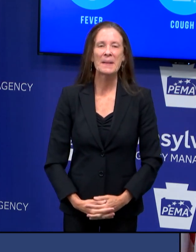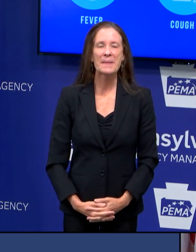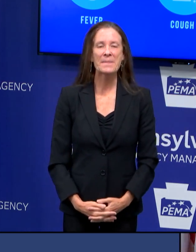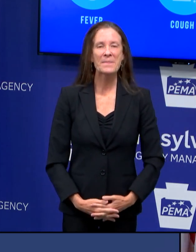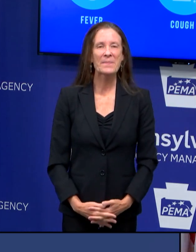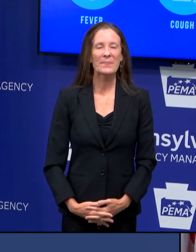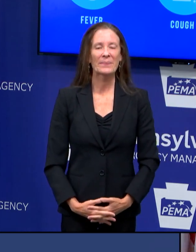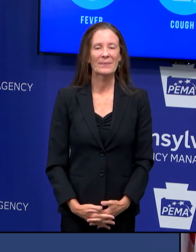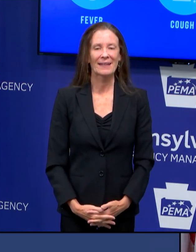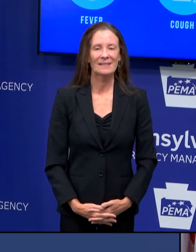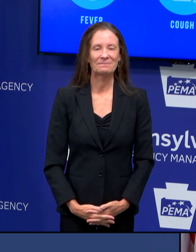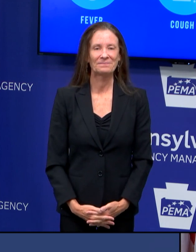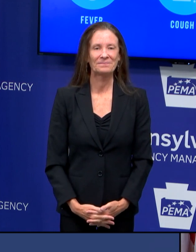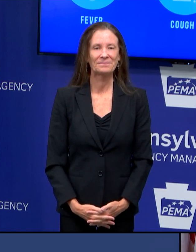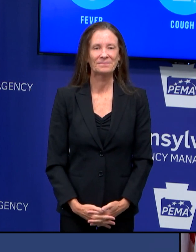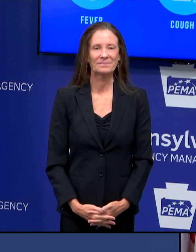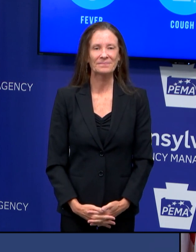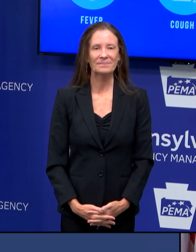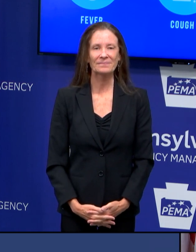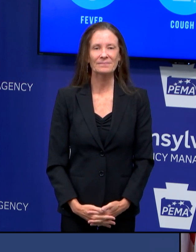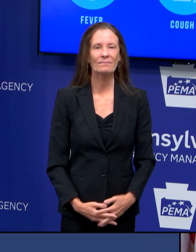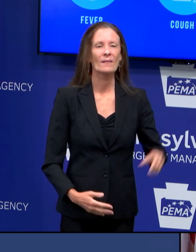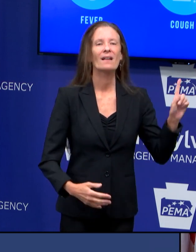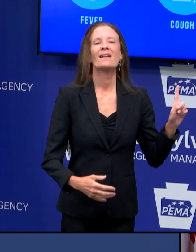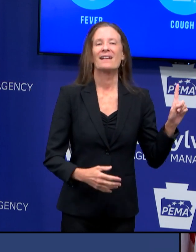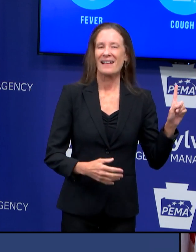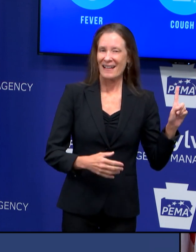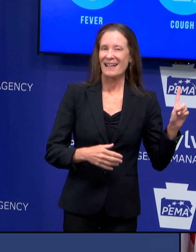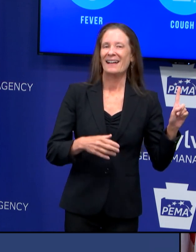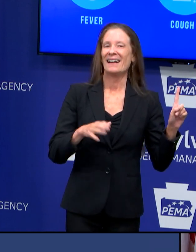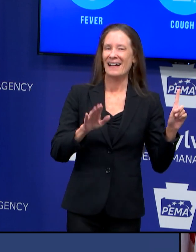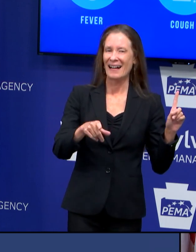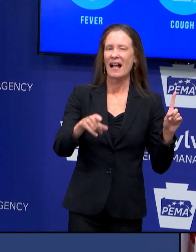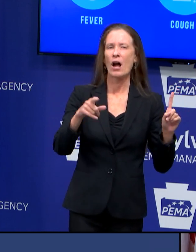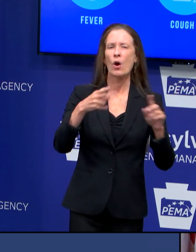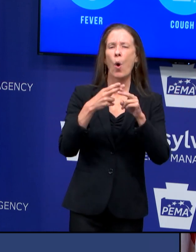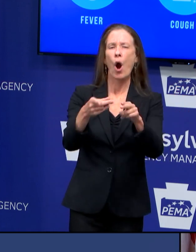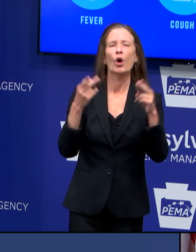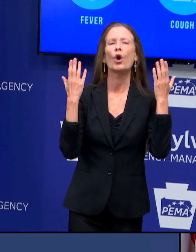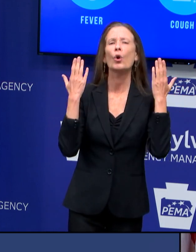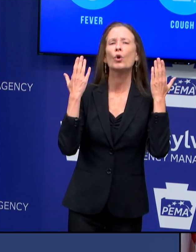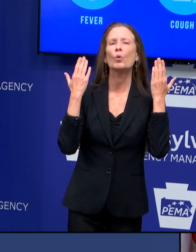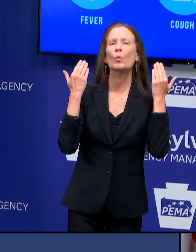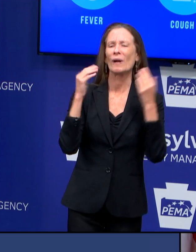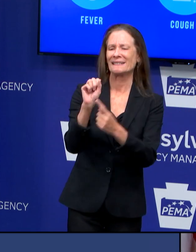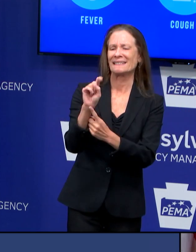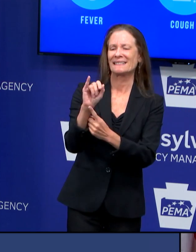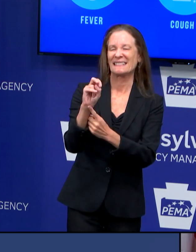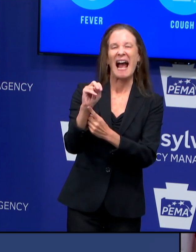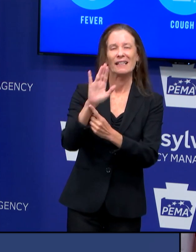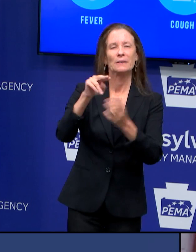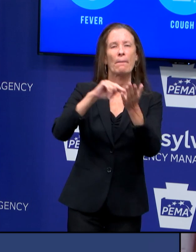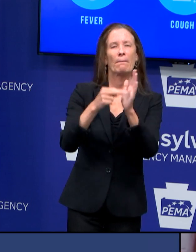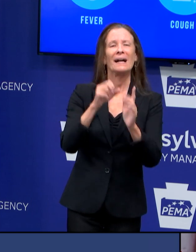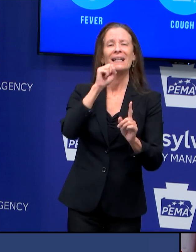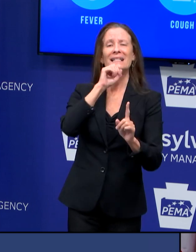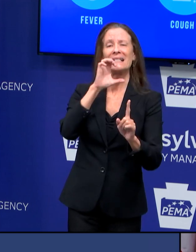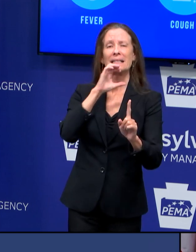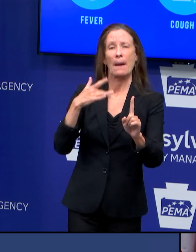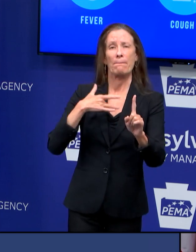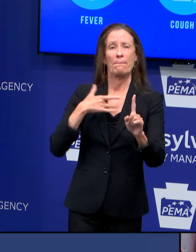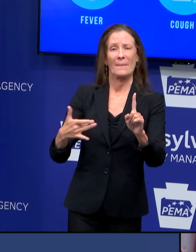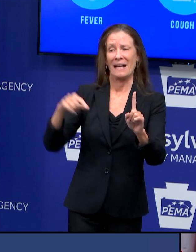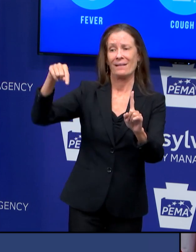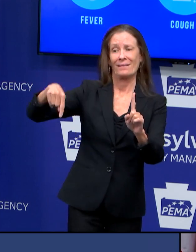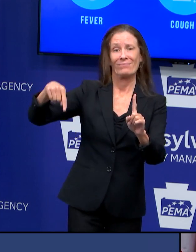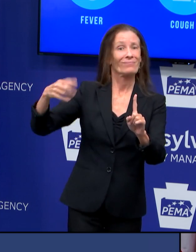So typically what you're talking about are cooling stations. And as a matter of fact, we did check with a lot of the counties, especially where there were power outages. And